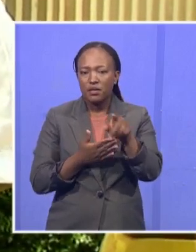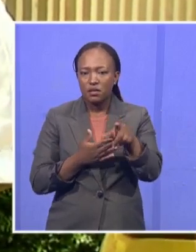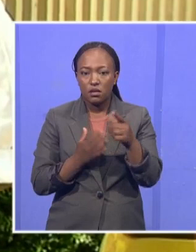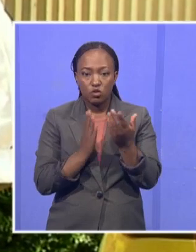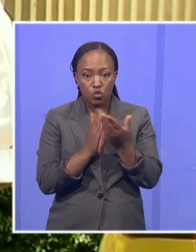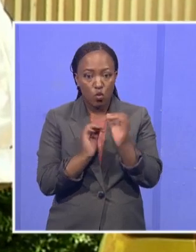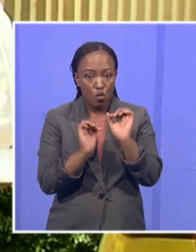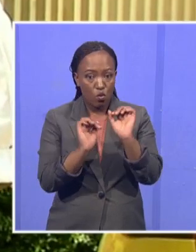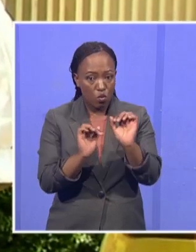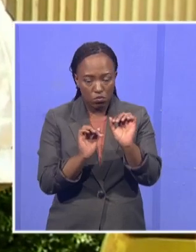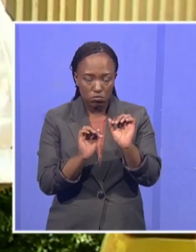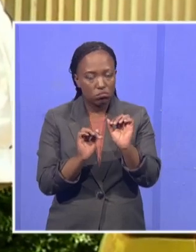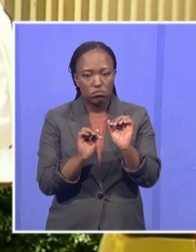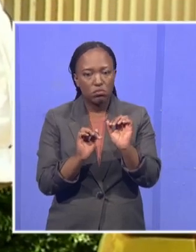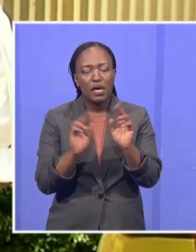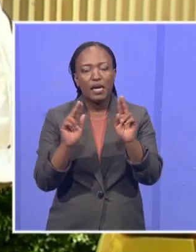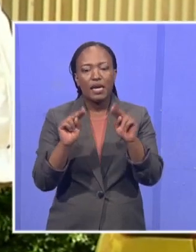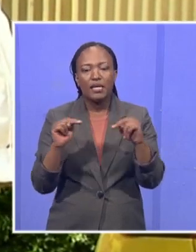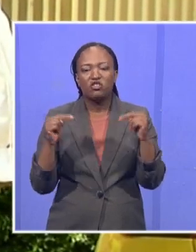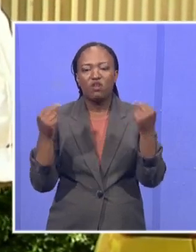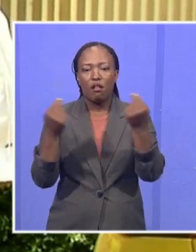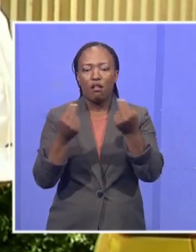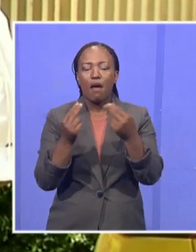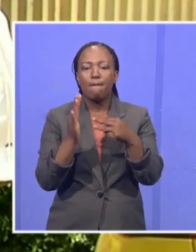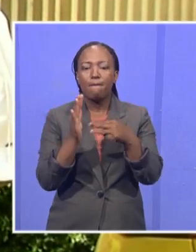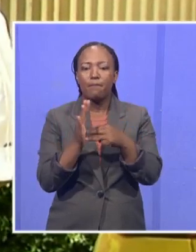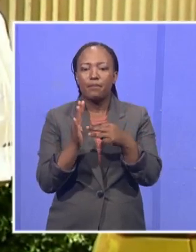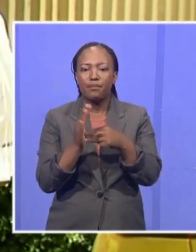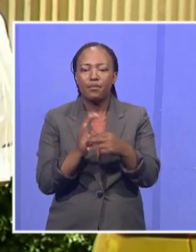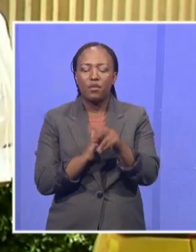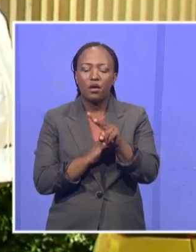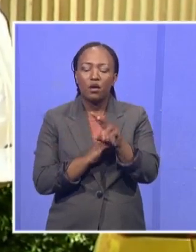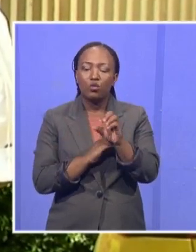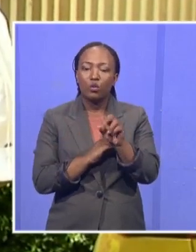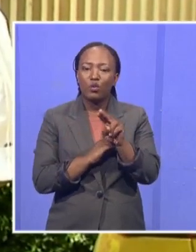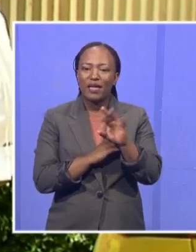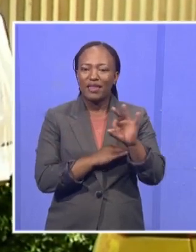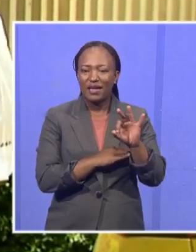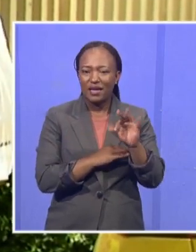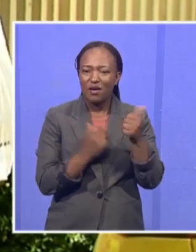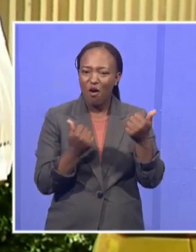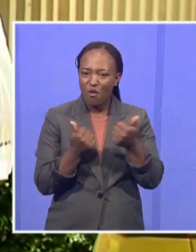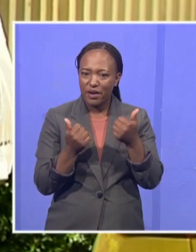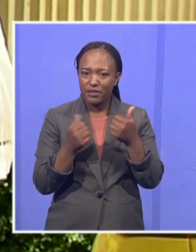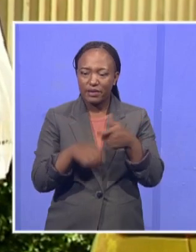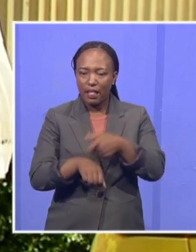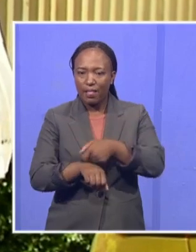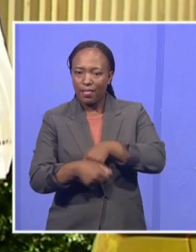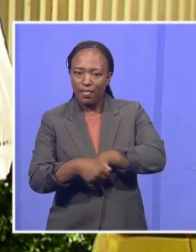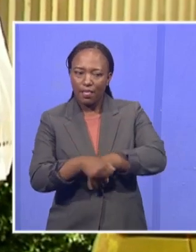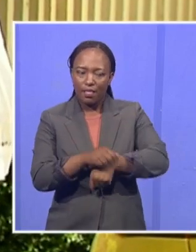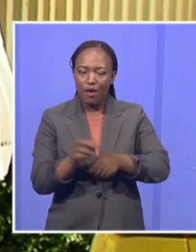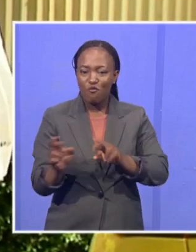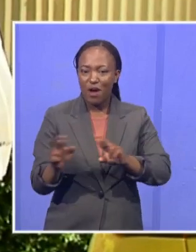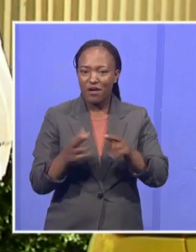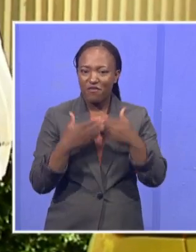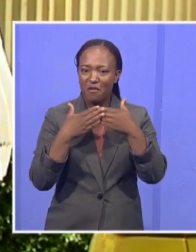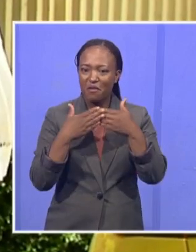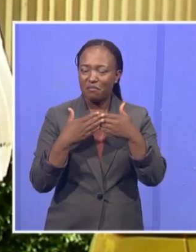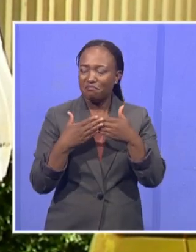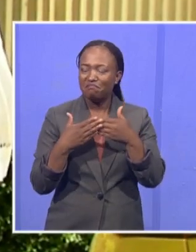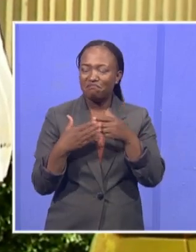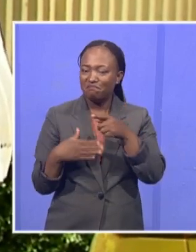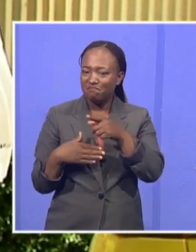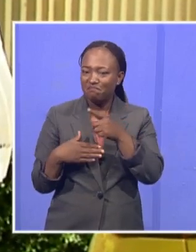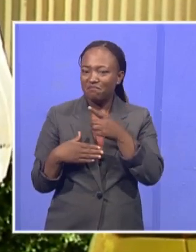but nationally? The matriculants for this year who are already rolling up their sleeves to do the hard work. What is